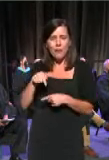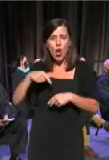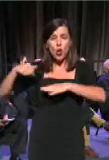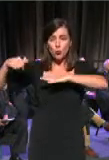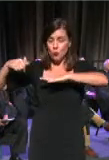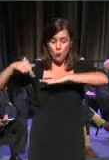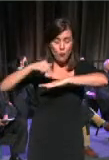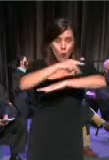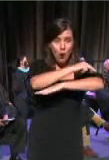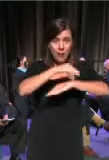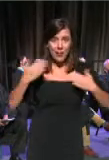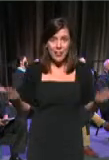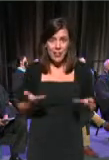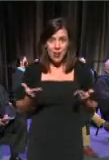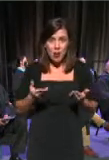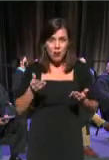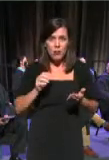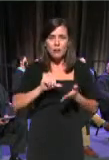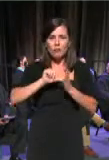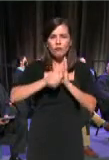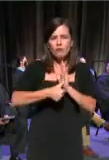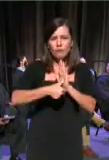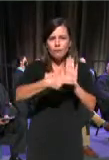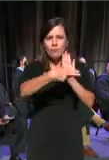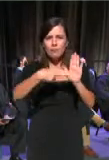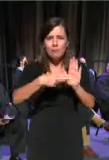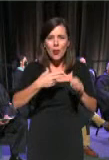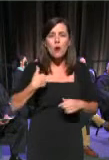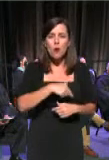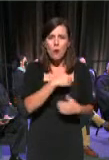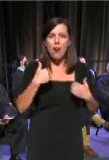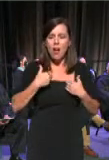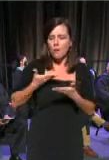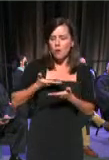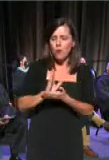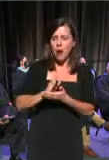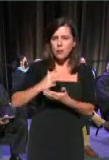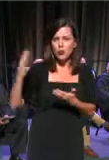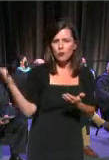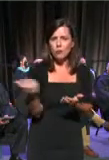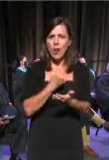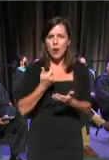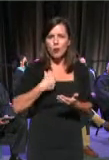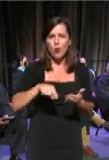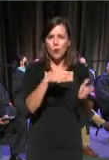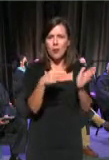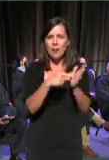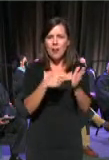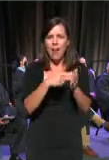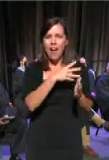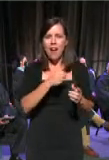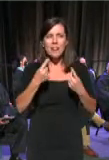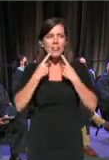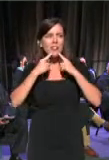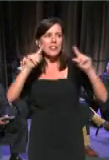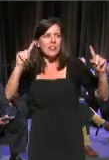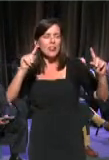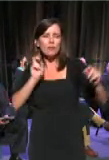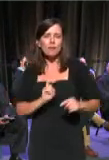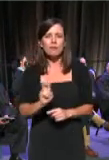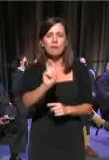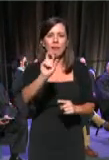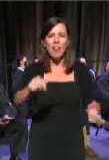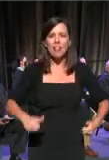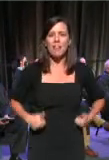this stage and make our mark. We have the right to take what we deserve and succeed through our path of